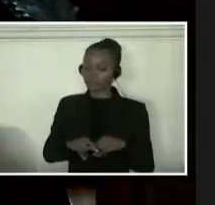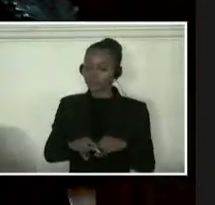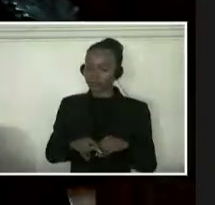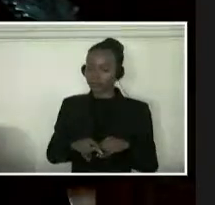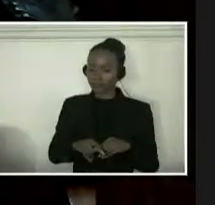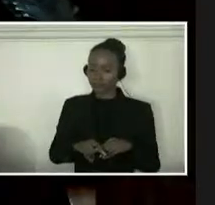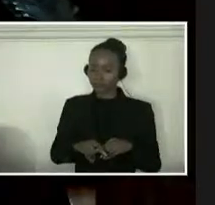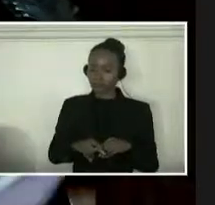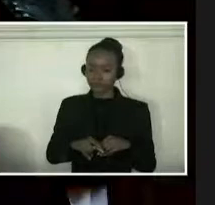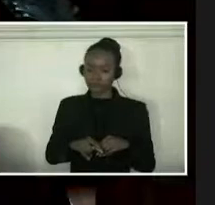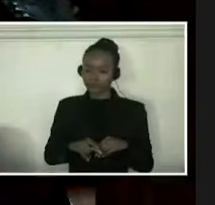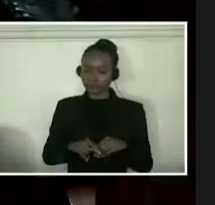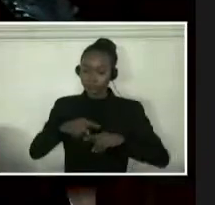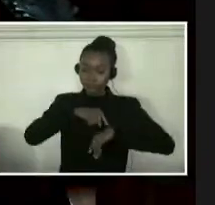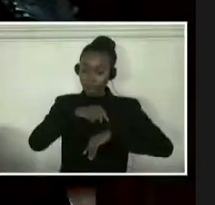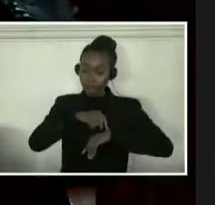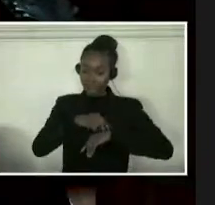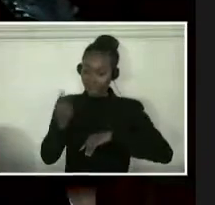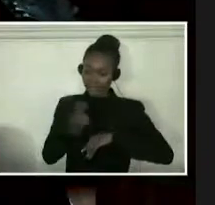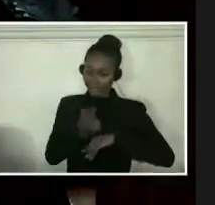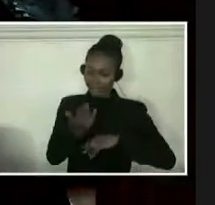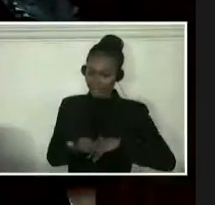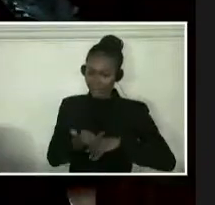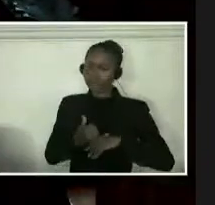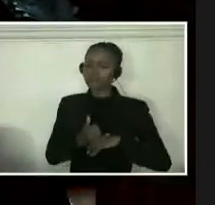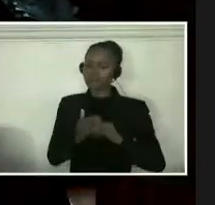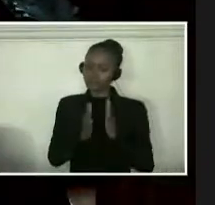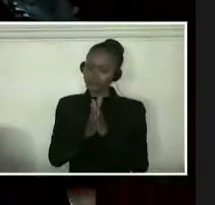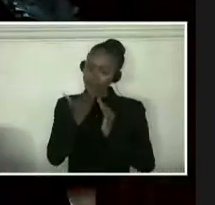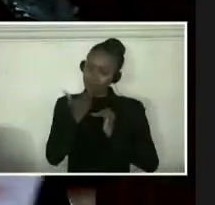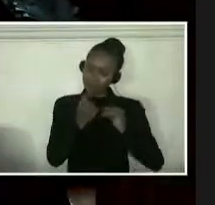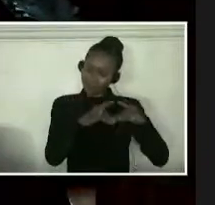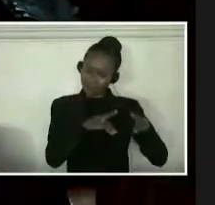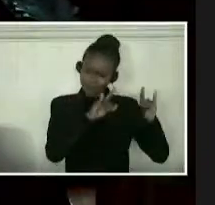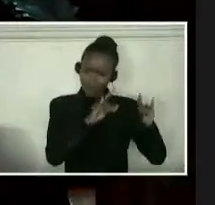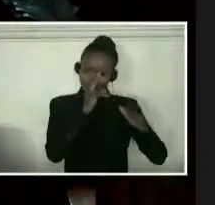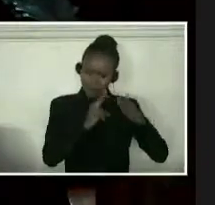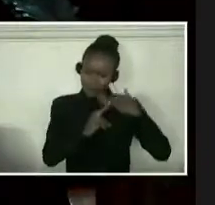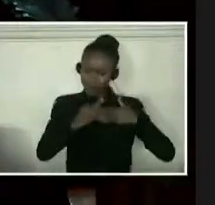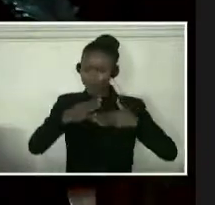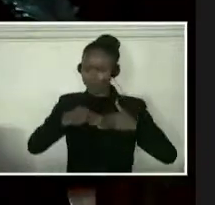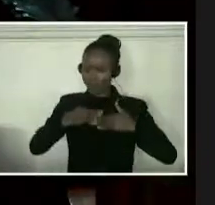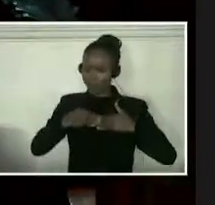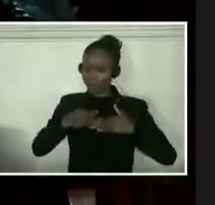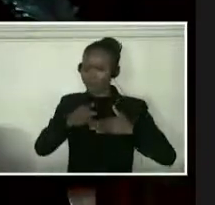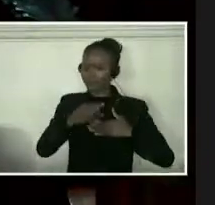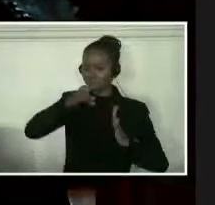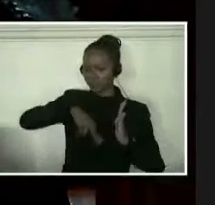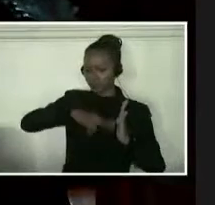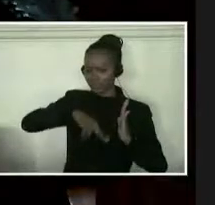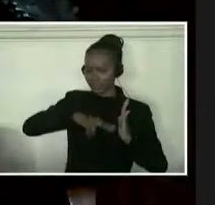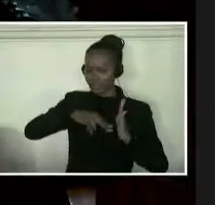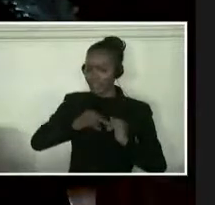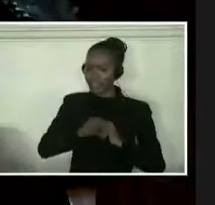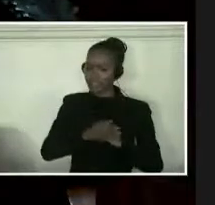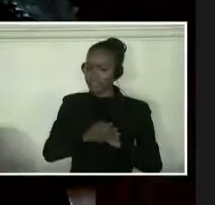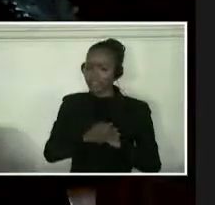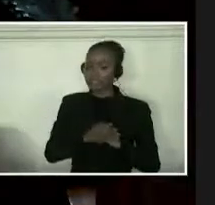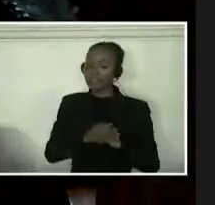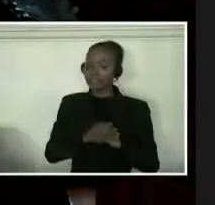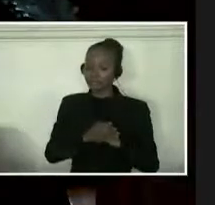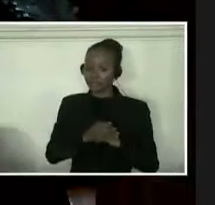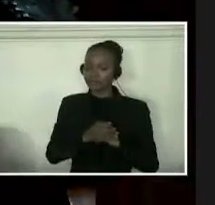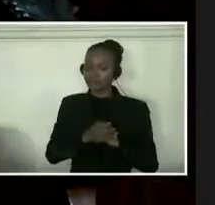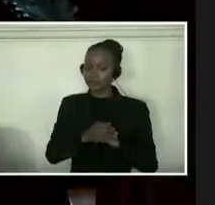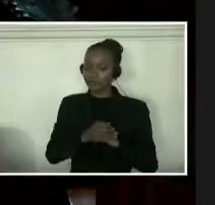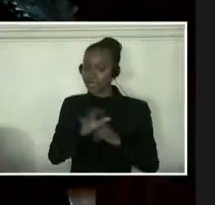year stand guess when it's got something honorable members as well in the way in